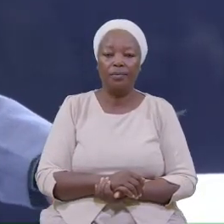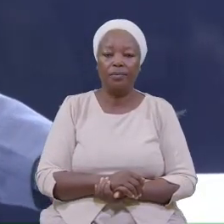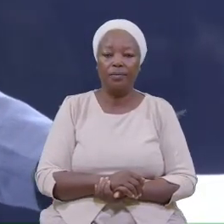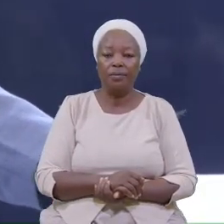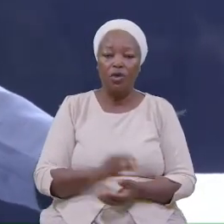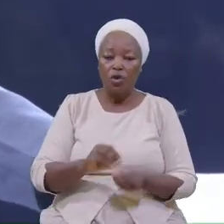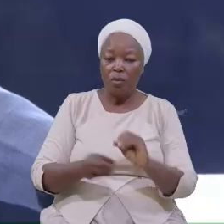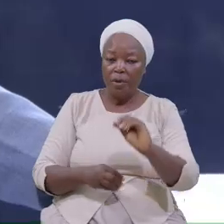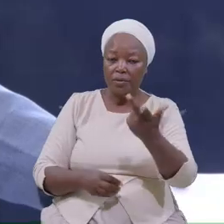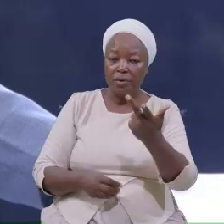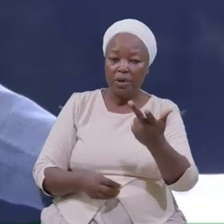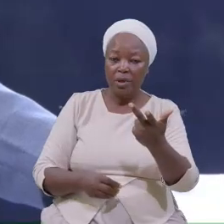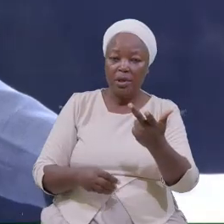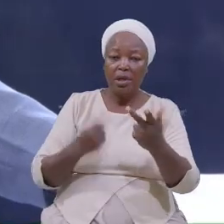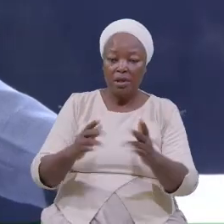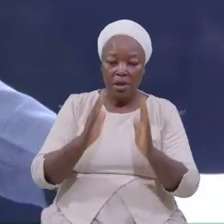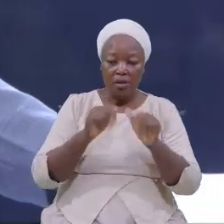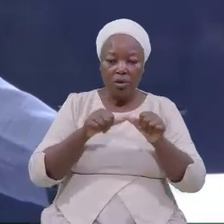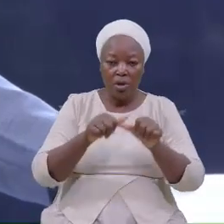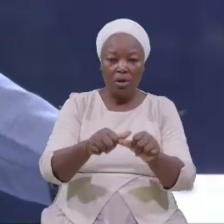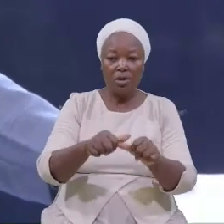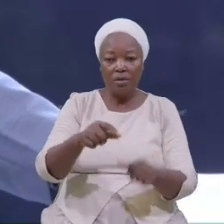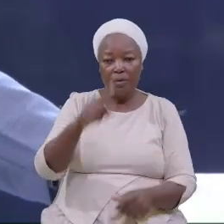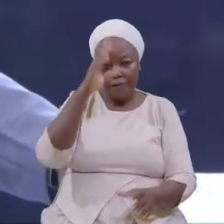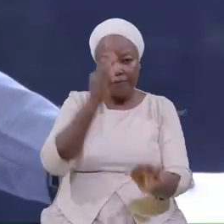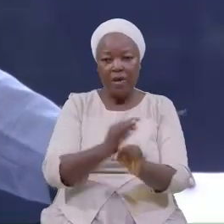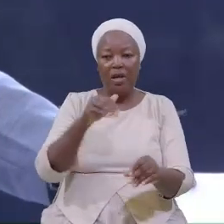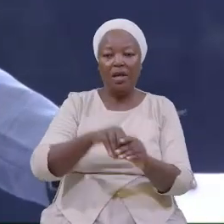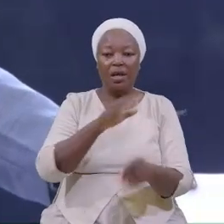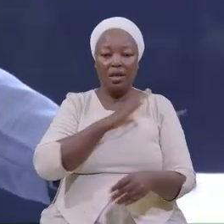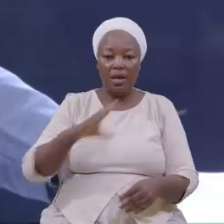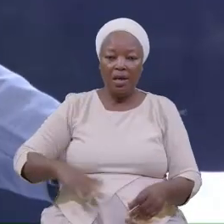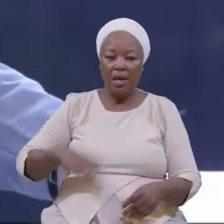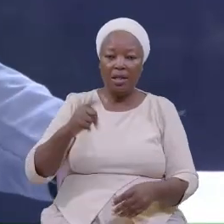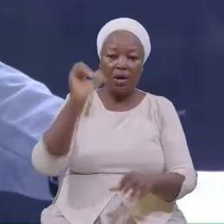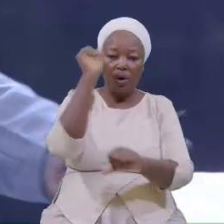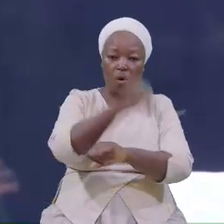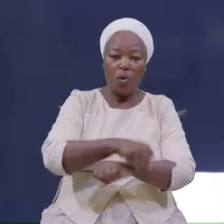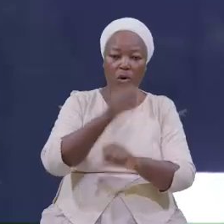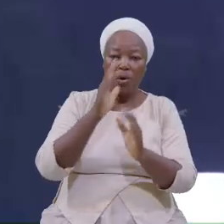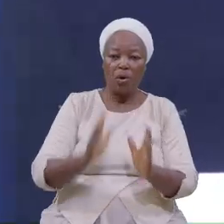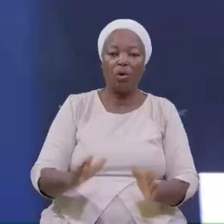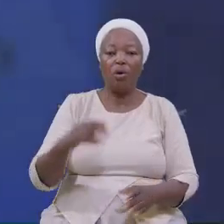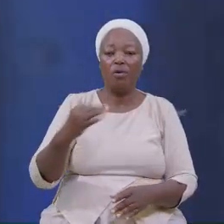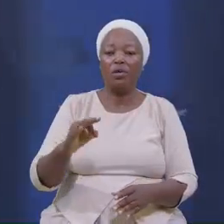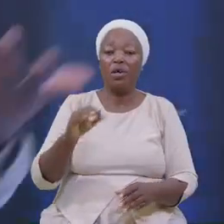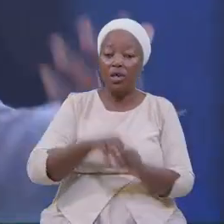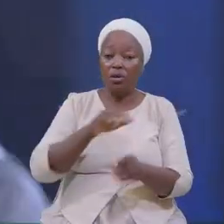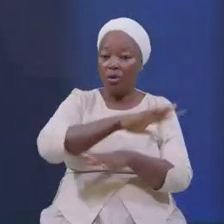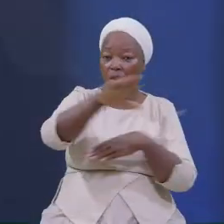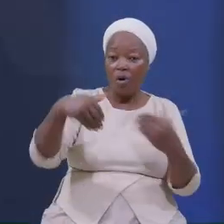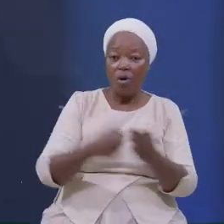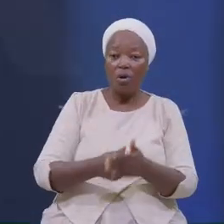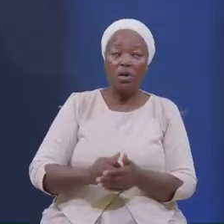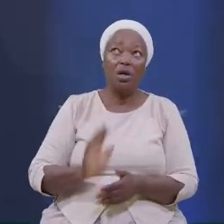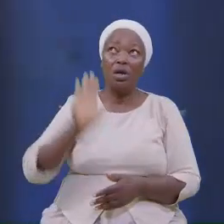Number 3, steadfast faith in Christ, the conqueror in all his